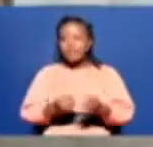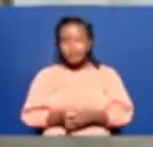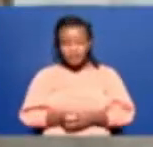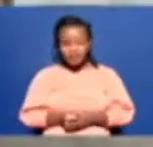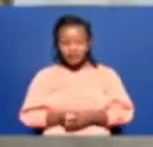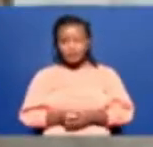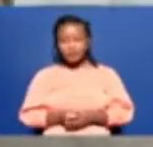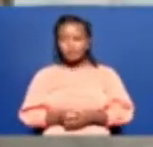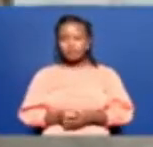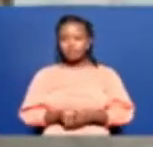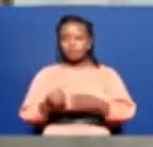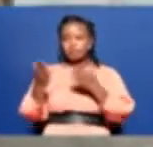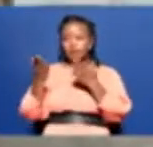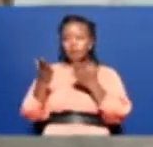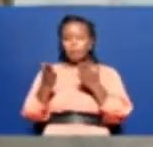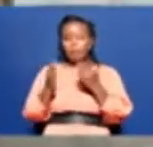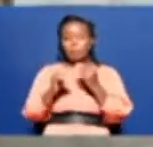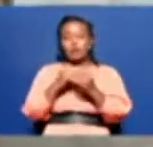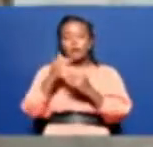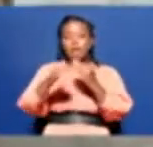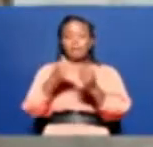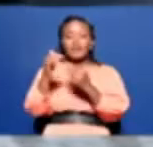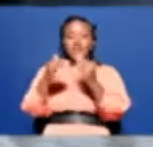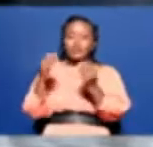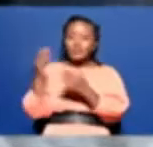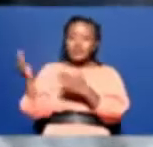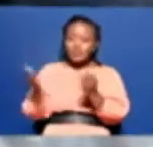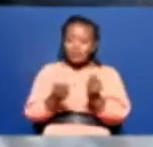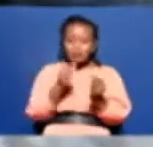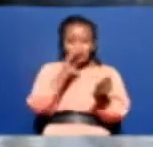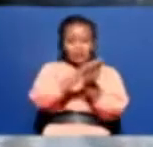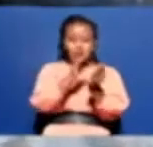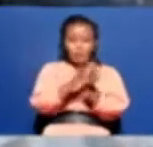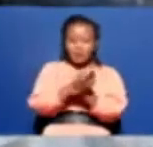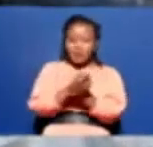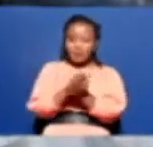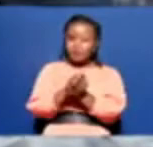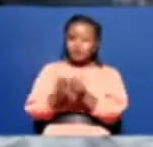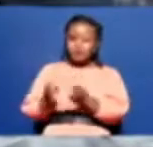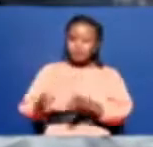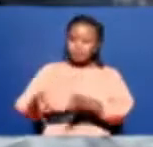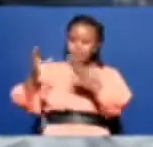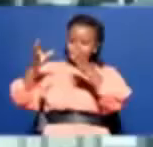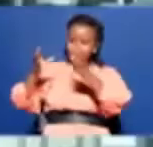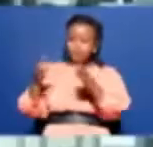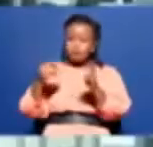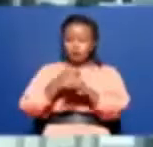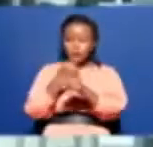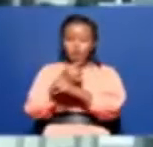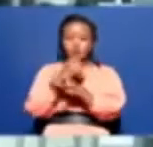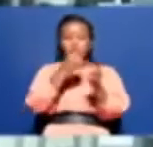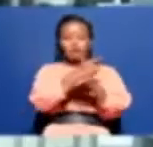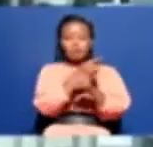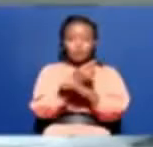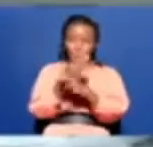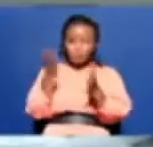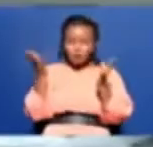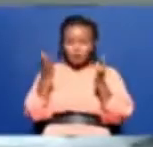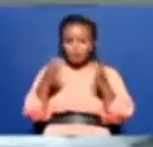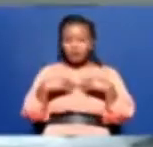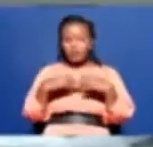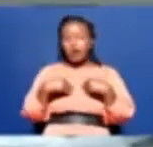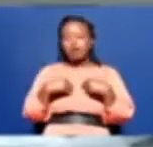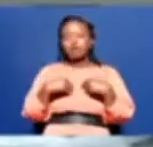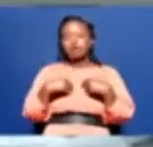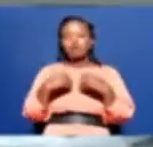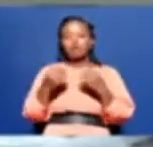The raw materials are received mostly packed in sacks and containers containing different solvents and calcium carbonates.